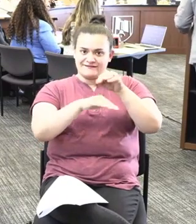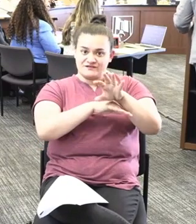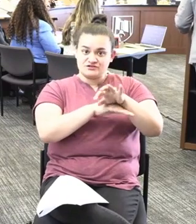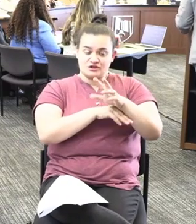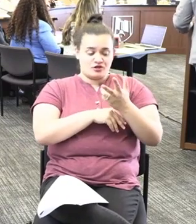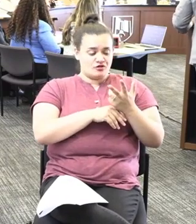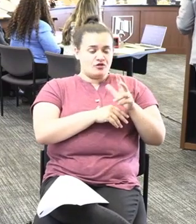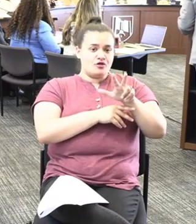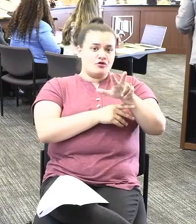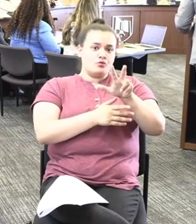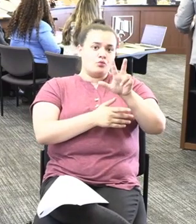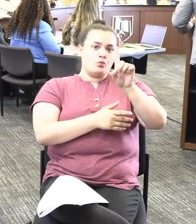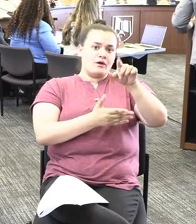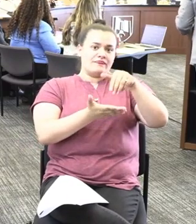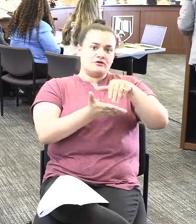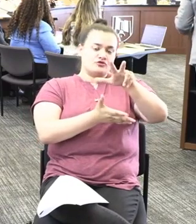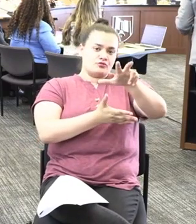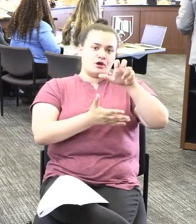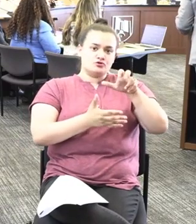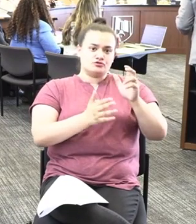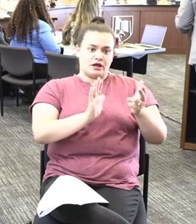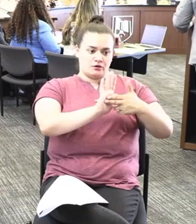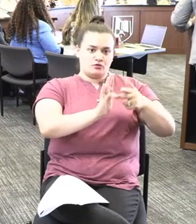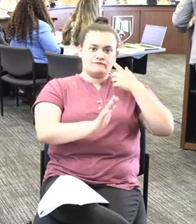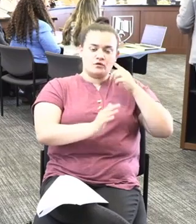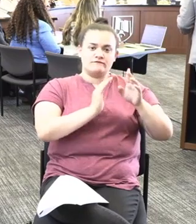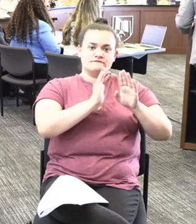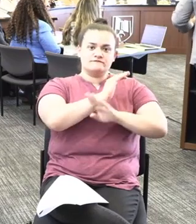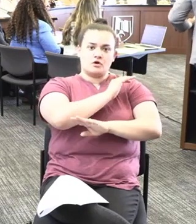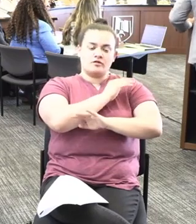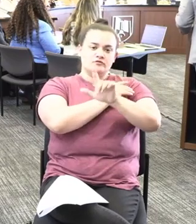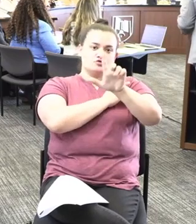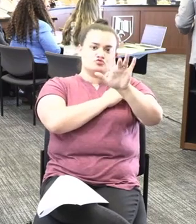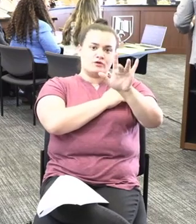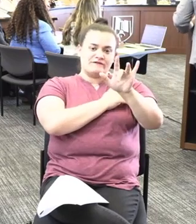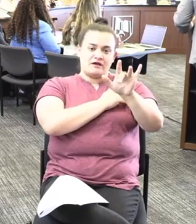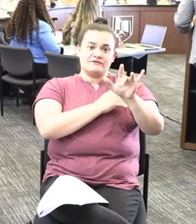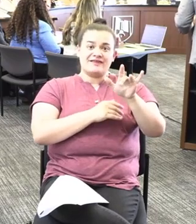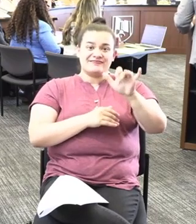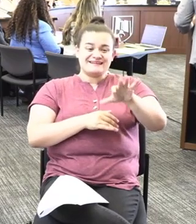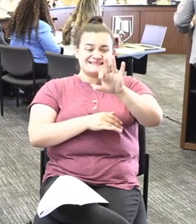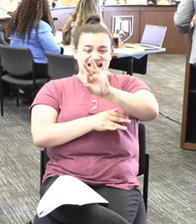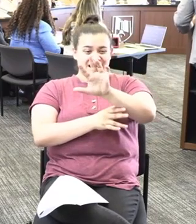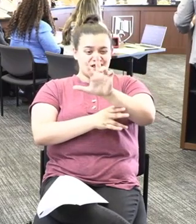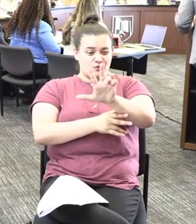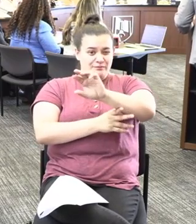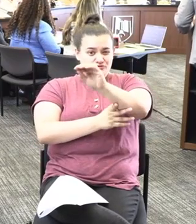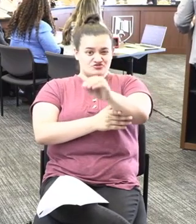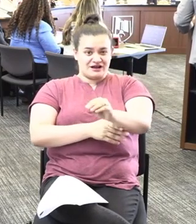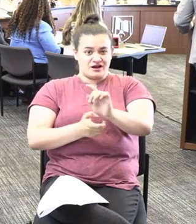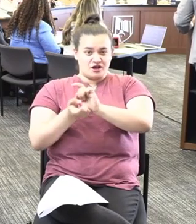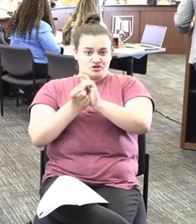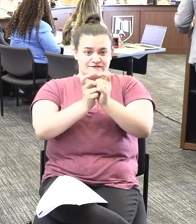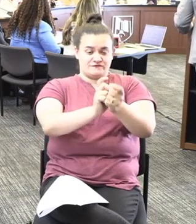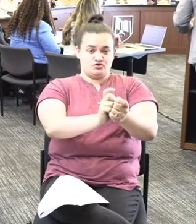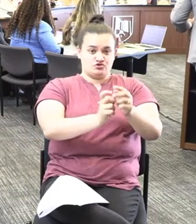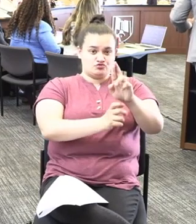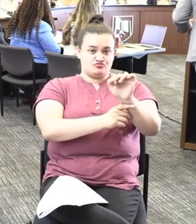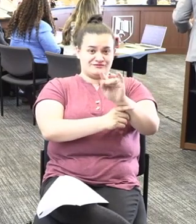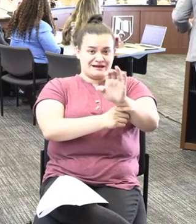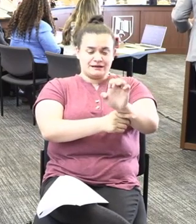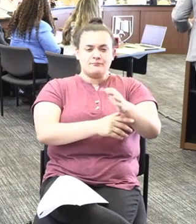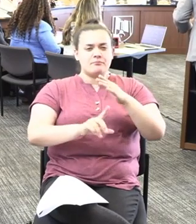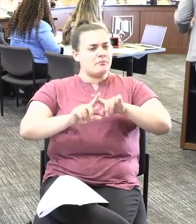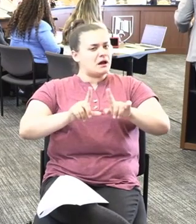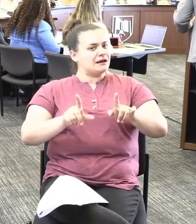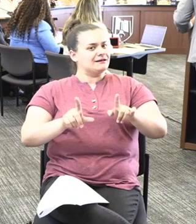1,372 enrolled for fall 2025. And that equates to a 93% conversion rate. But better yet,